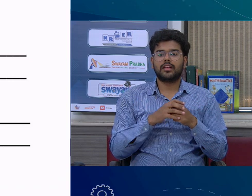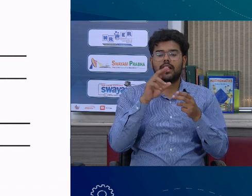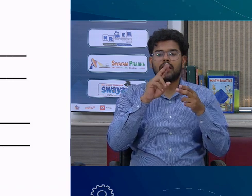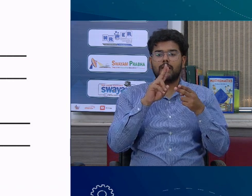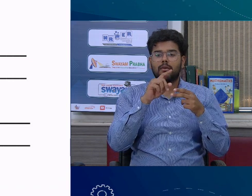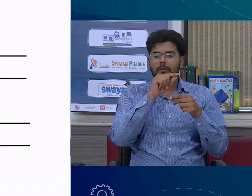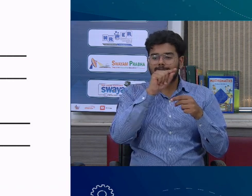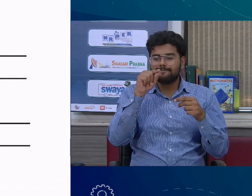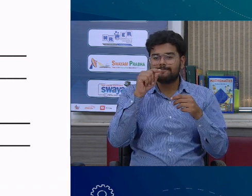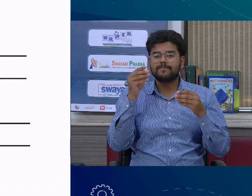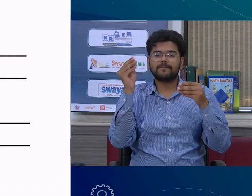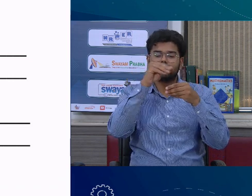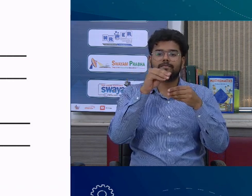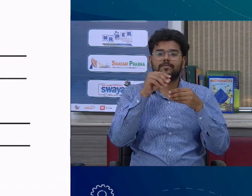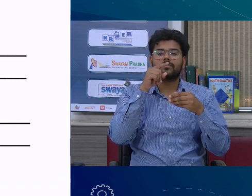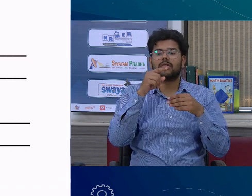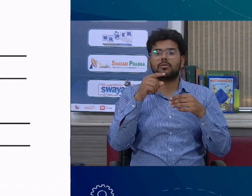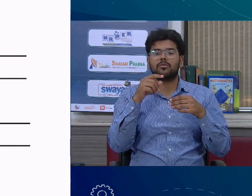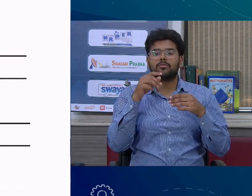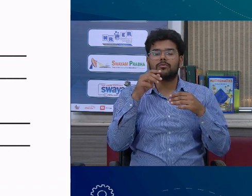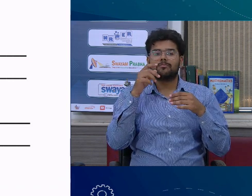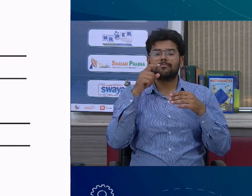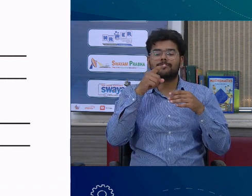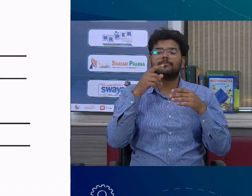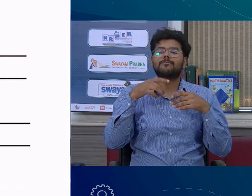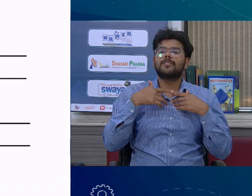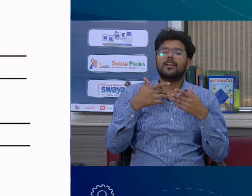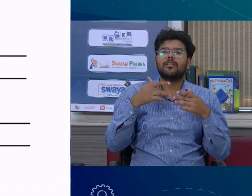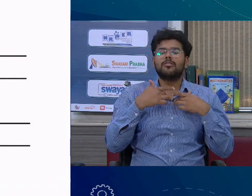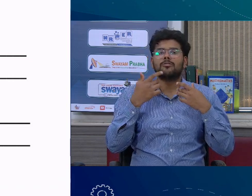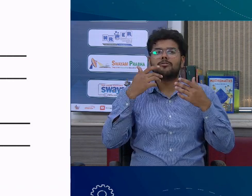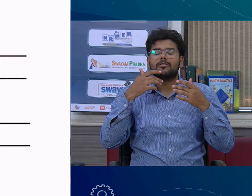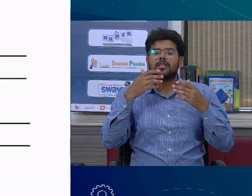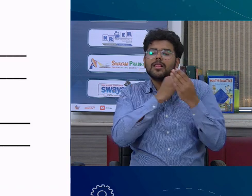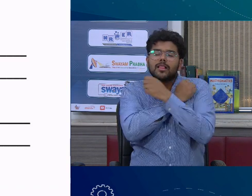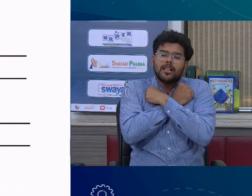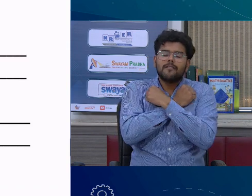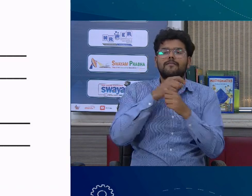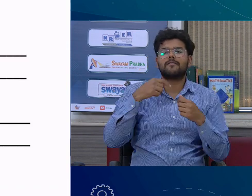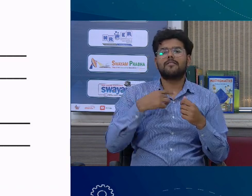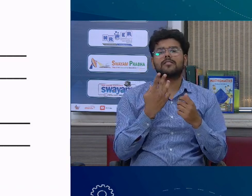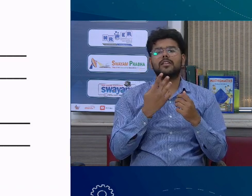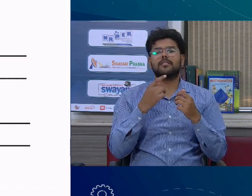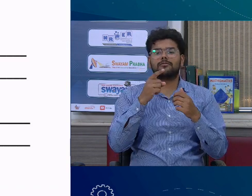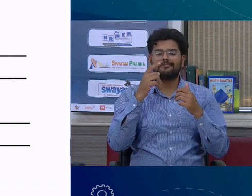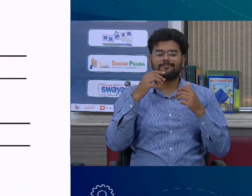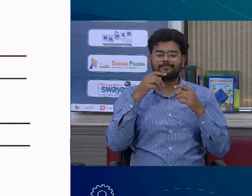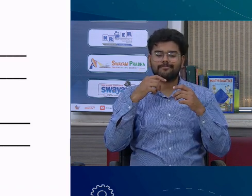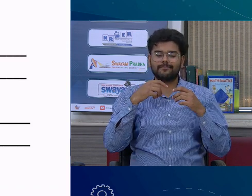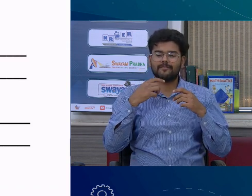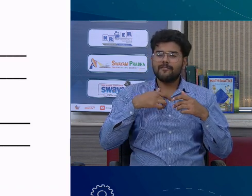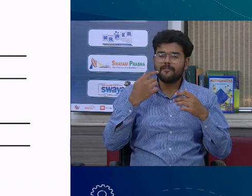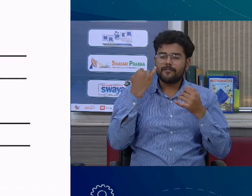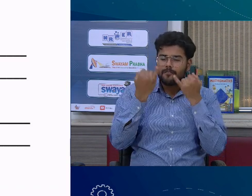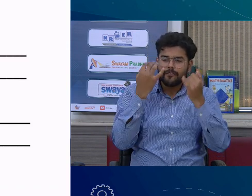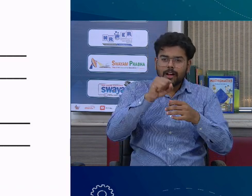need to know who you are and what you are good at. That is to understand yourself. So two things that you like about yourself. Right.